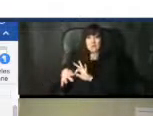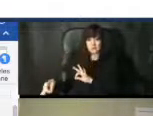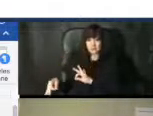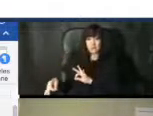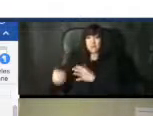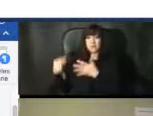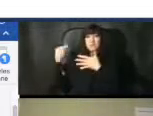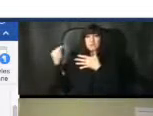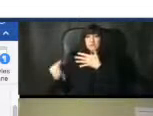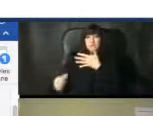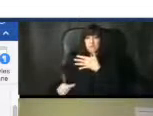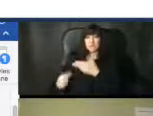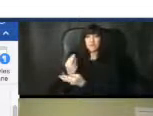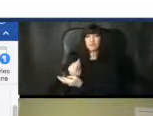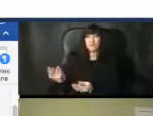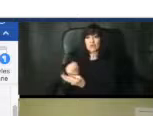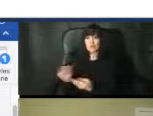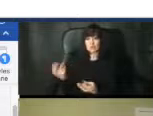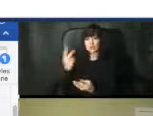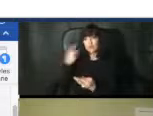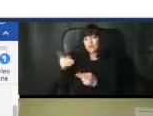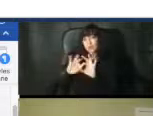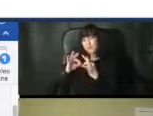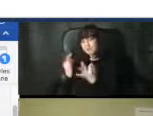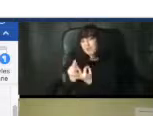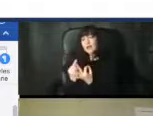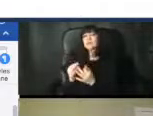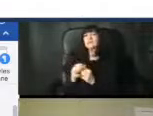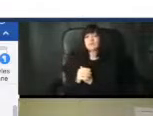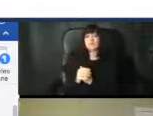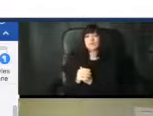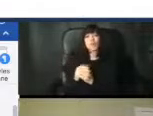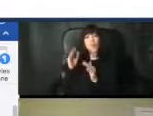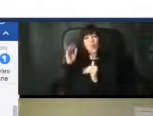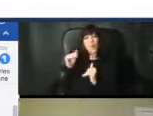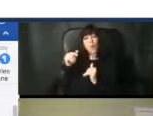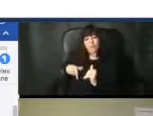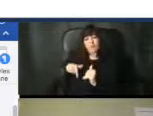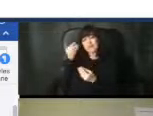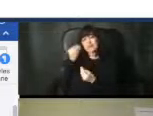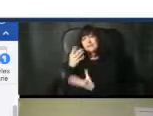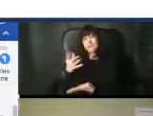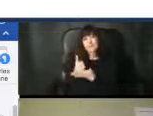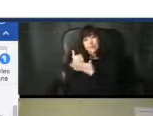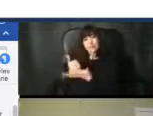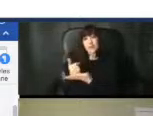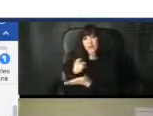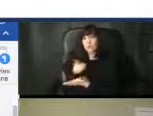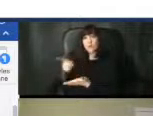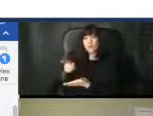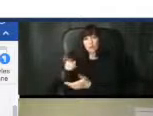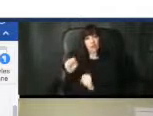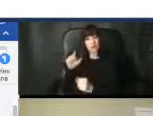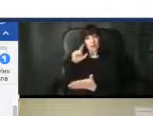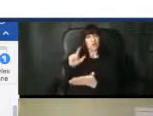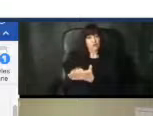and their children as well. So we hope that this information has been helpful to you. Some things kind of recognizing that